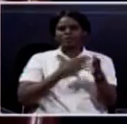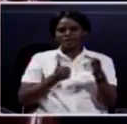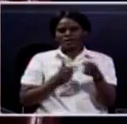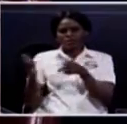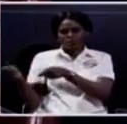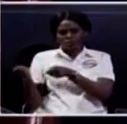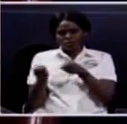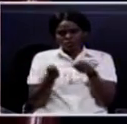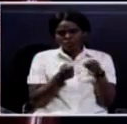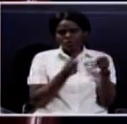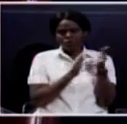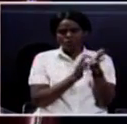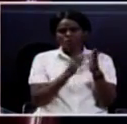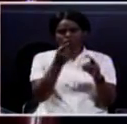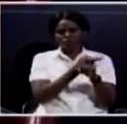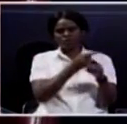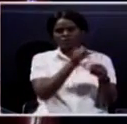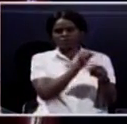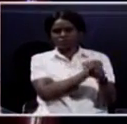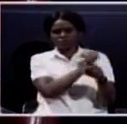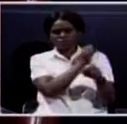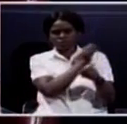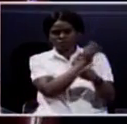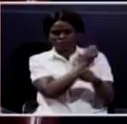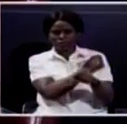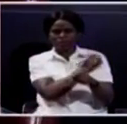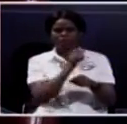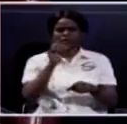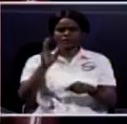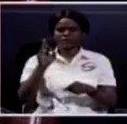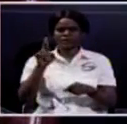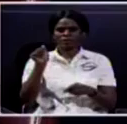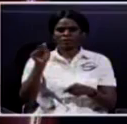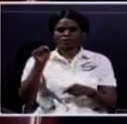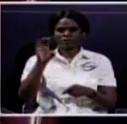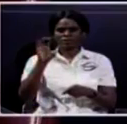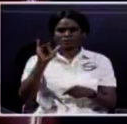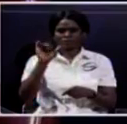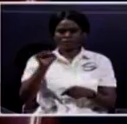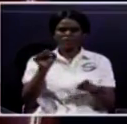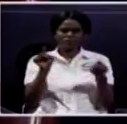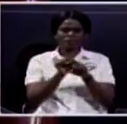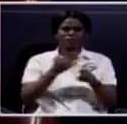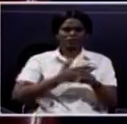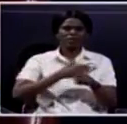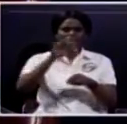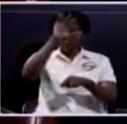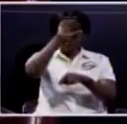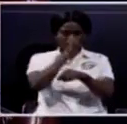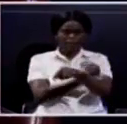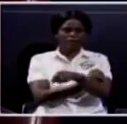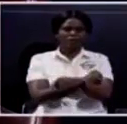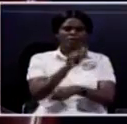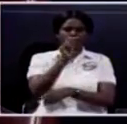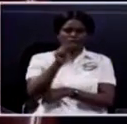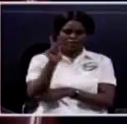boys from St. Francis Secondary School as Provincial Education Officer of Muchinga Province and took my boy to Kenneth